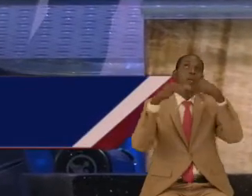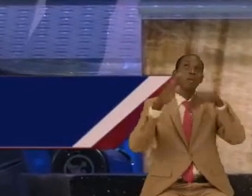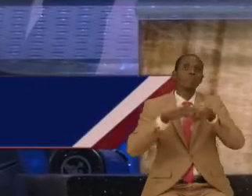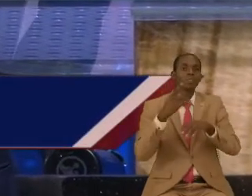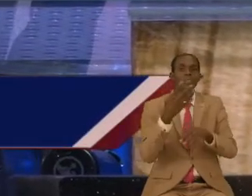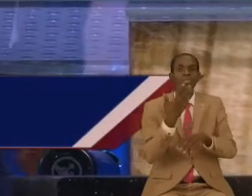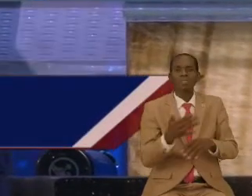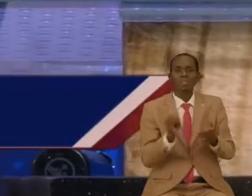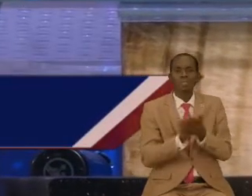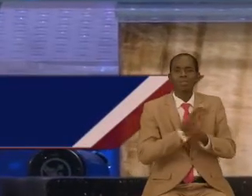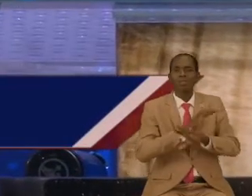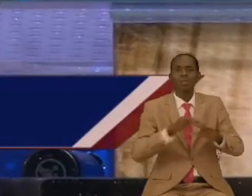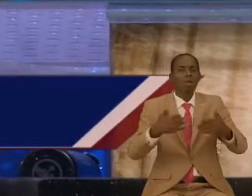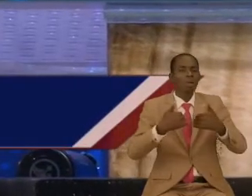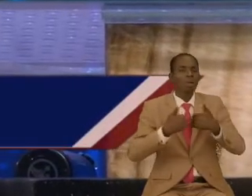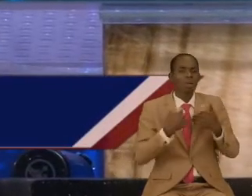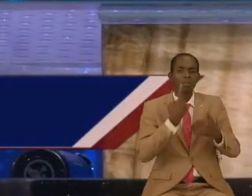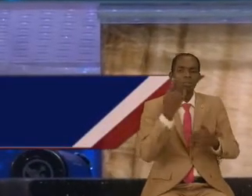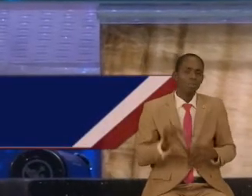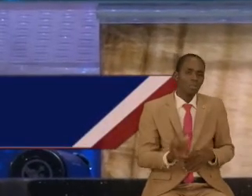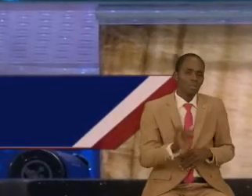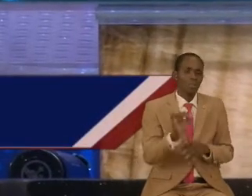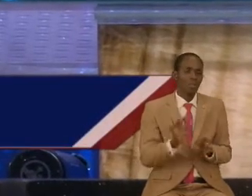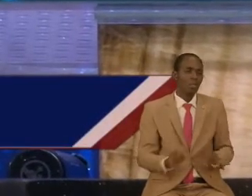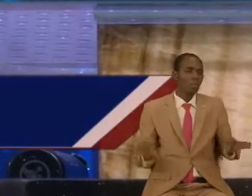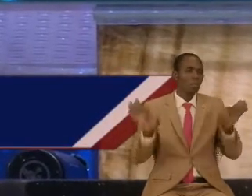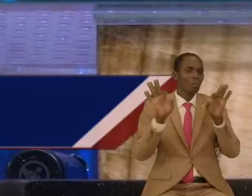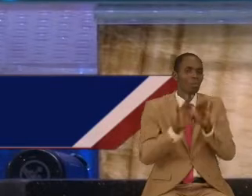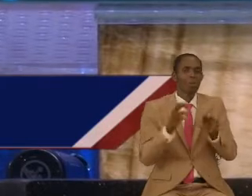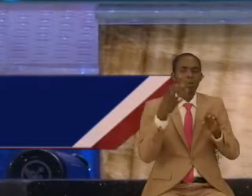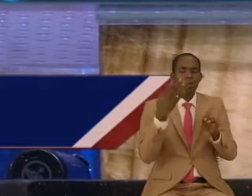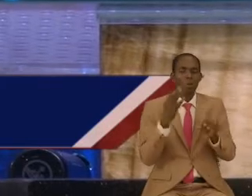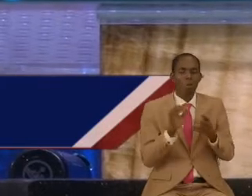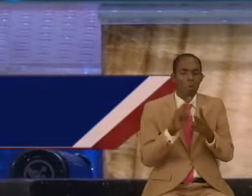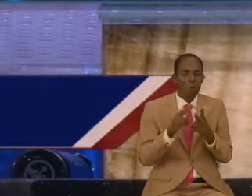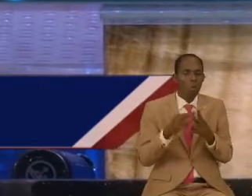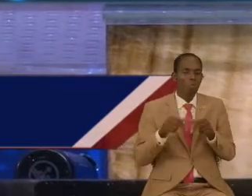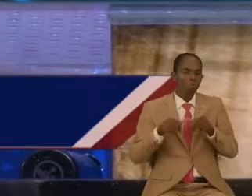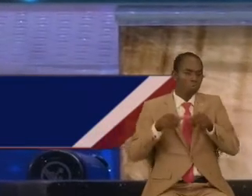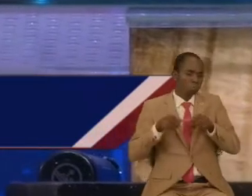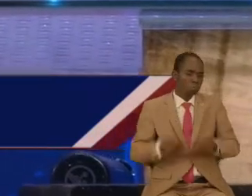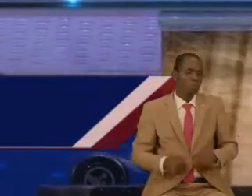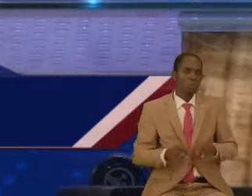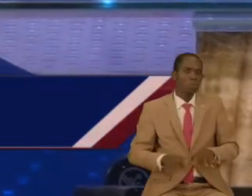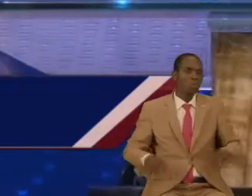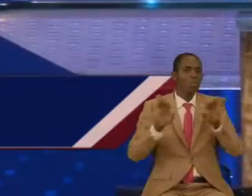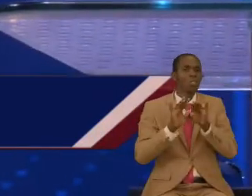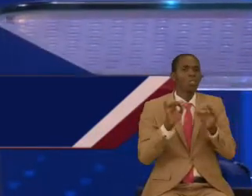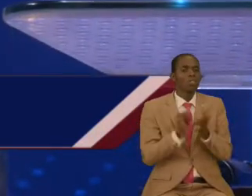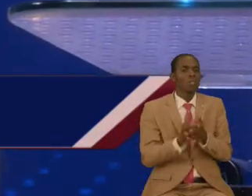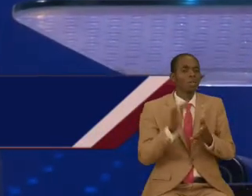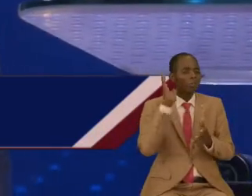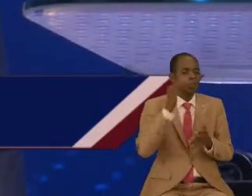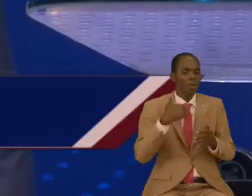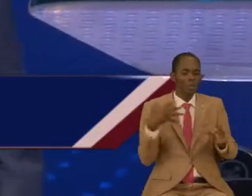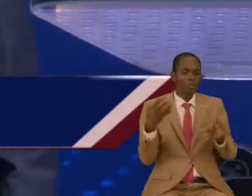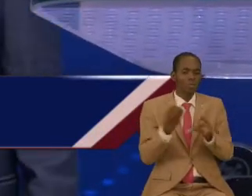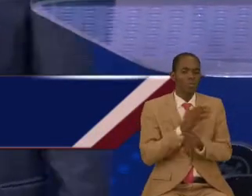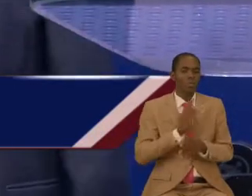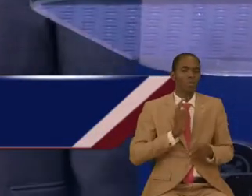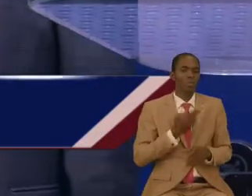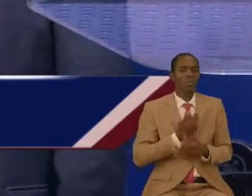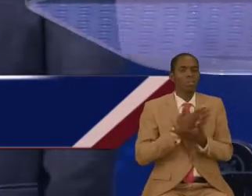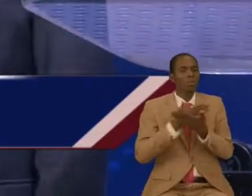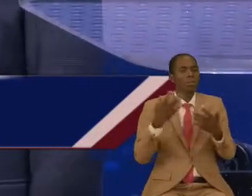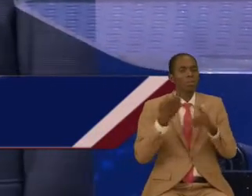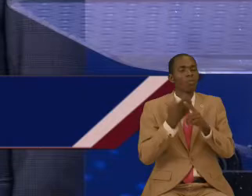not have eternal value or permanent value, that will have taken us away from heaven, is